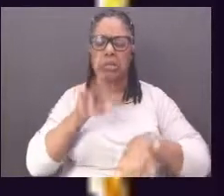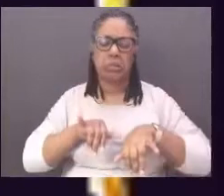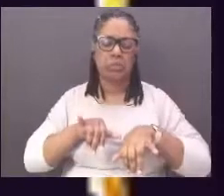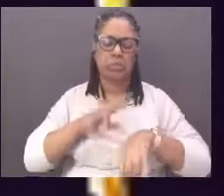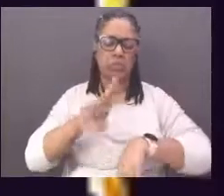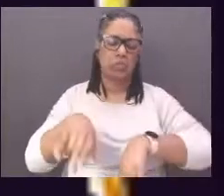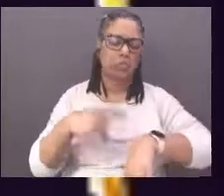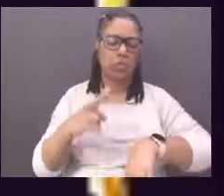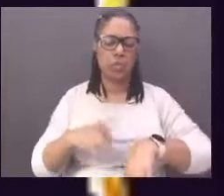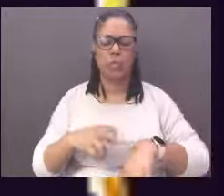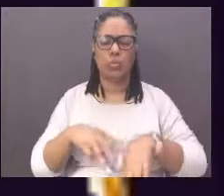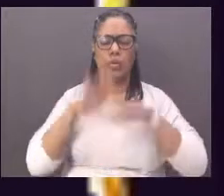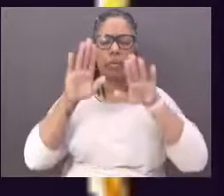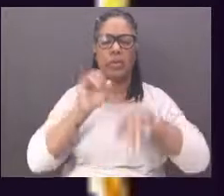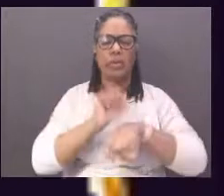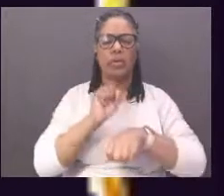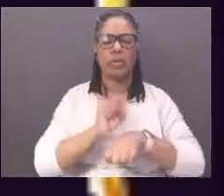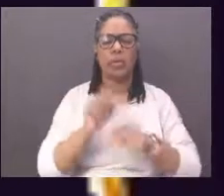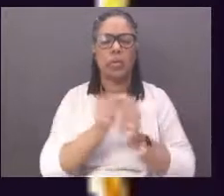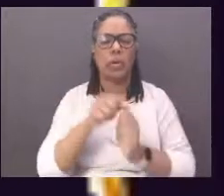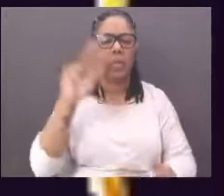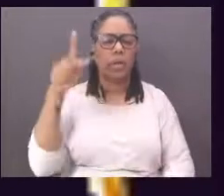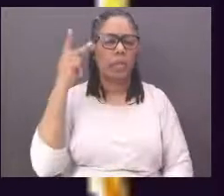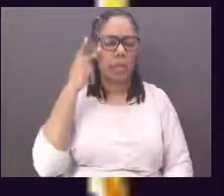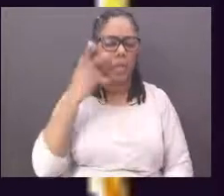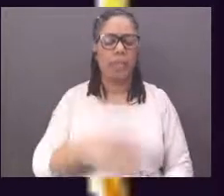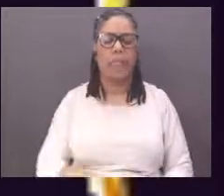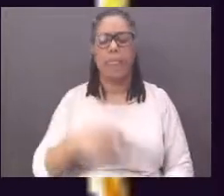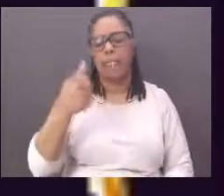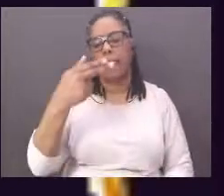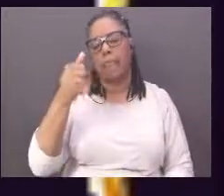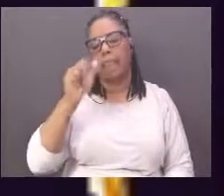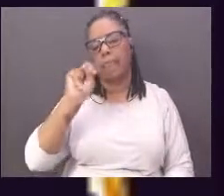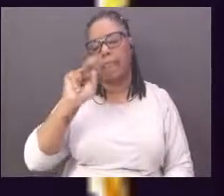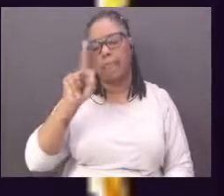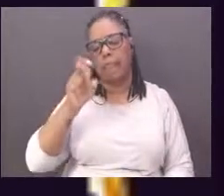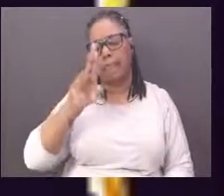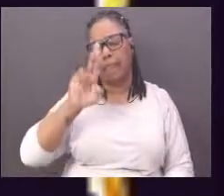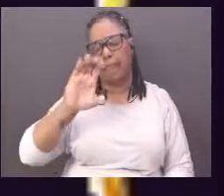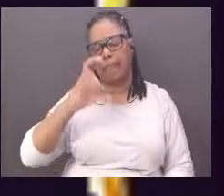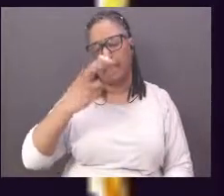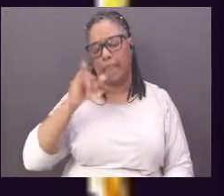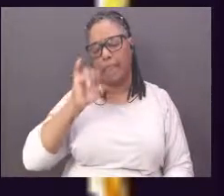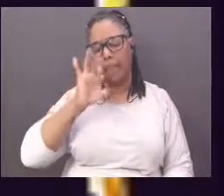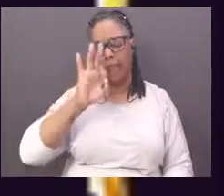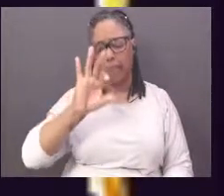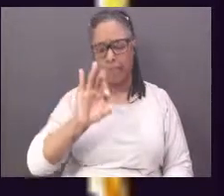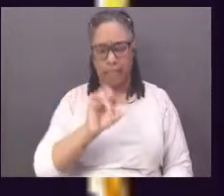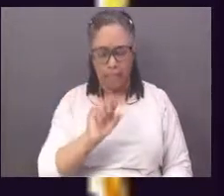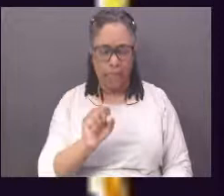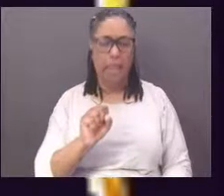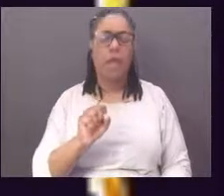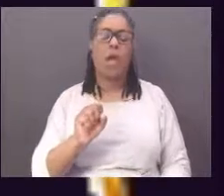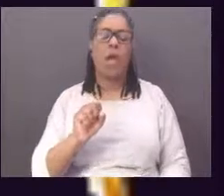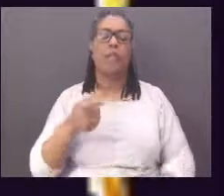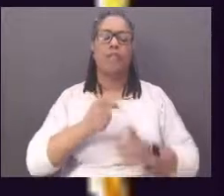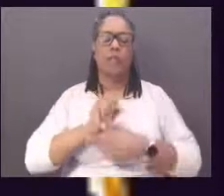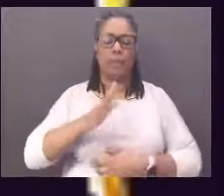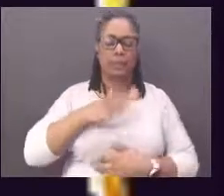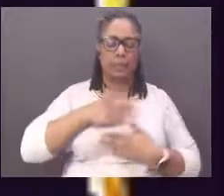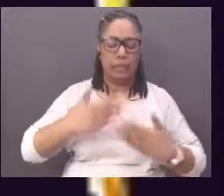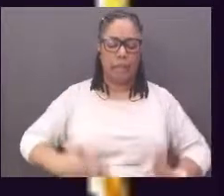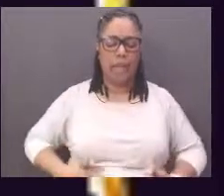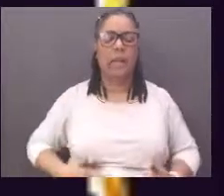even handkerchiefs or aprons were brought from his body to the sick, and the diseases left them, and the